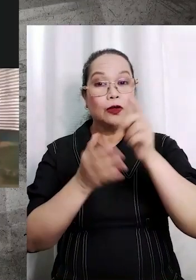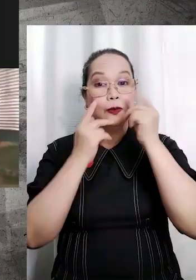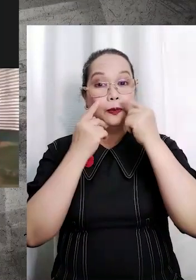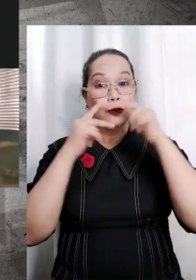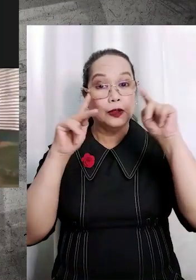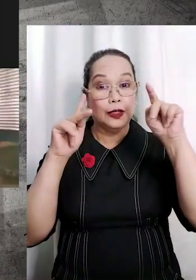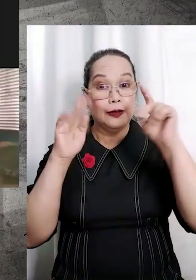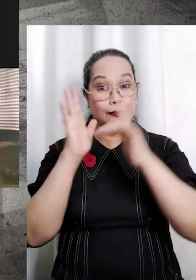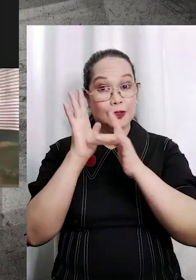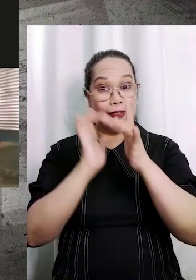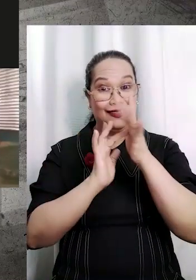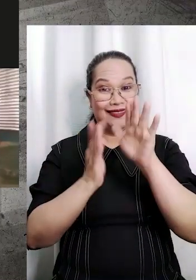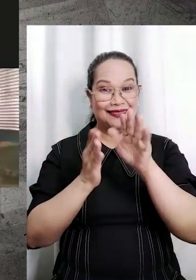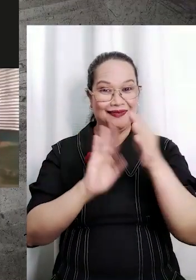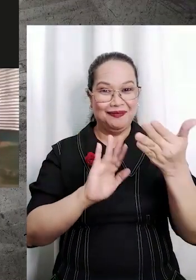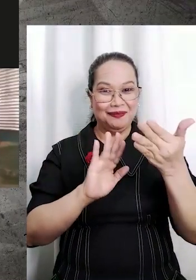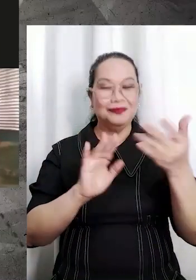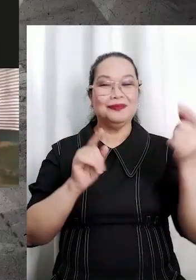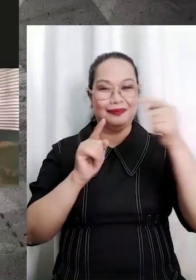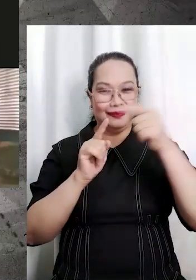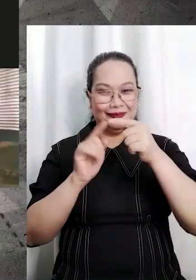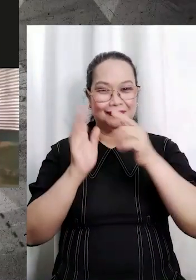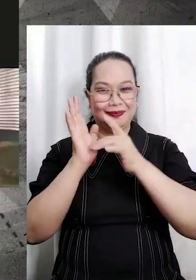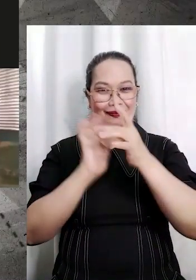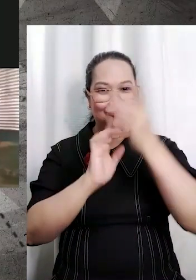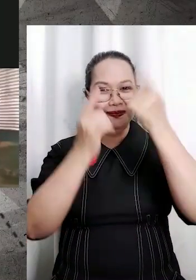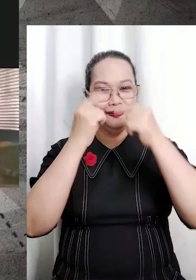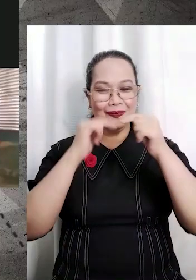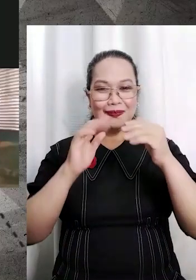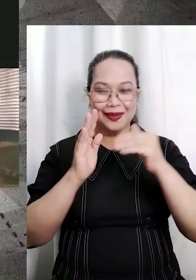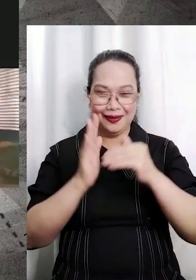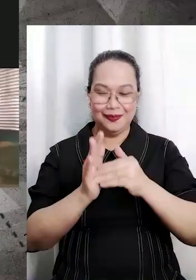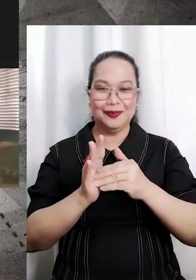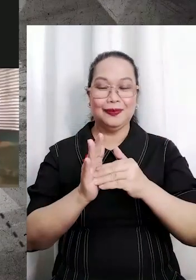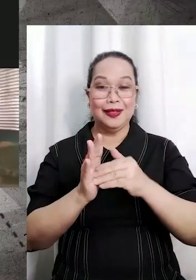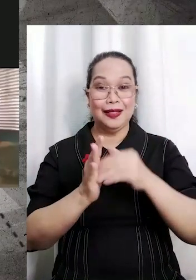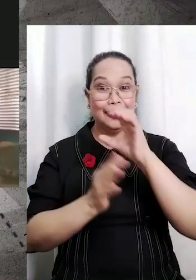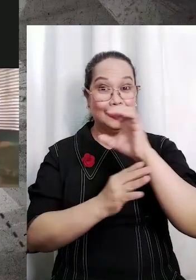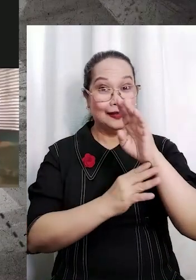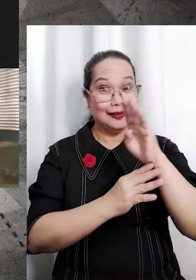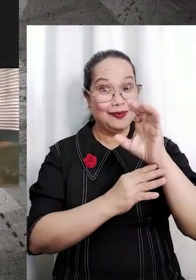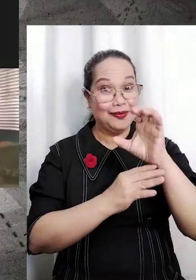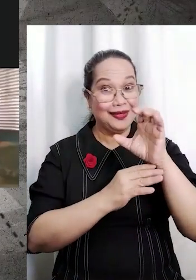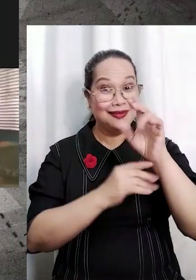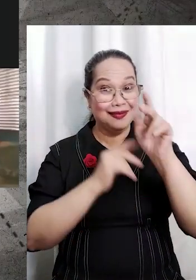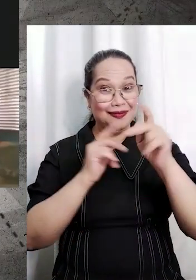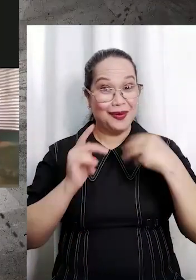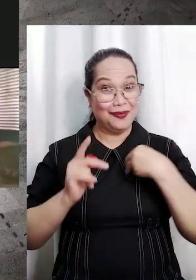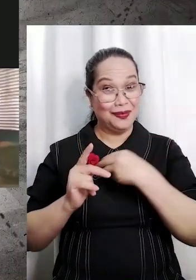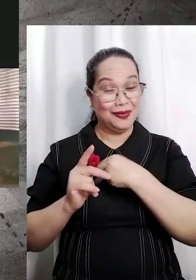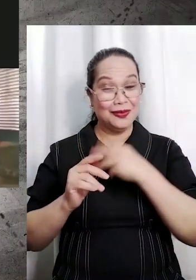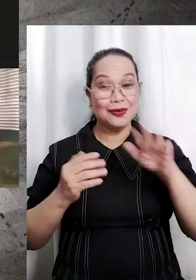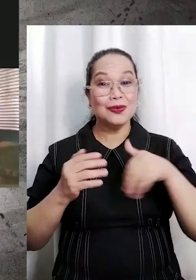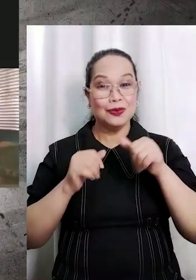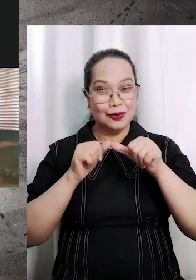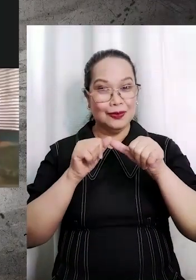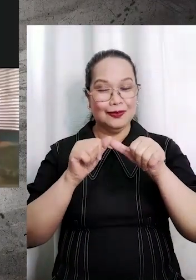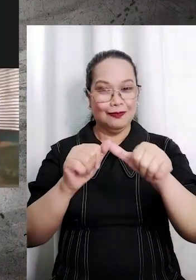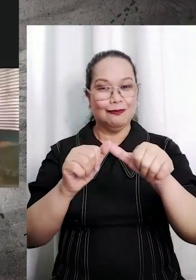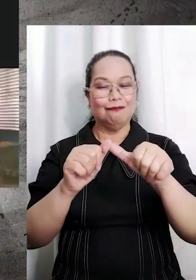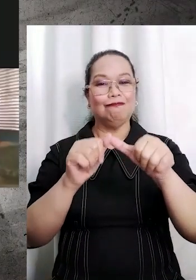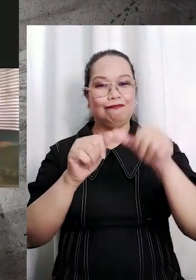cup, you proclaim my death until I come." CCBCers, we are expected